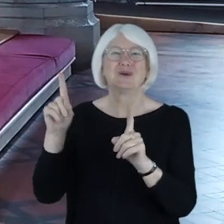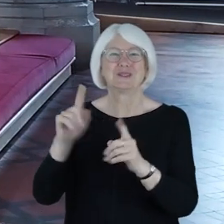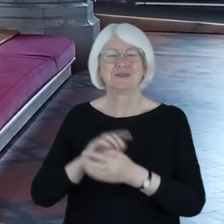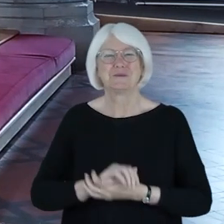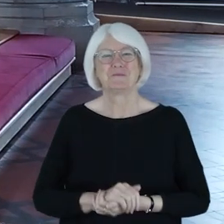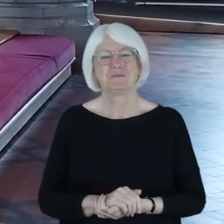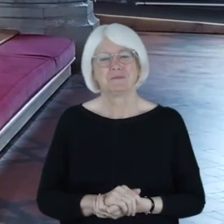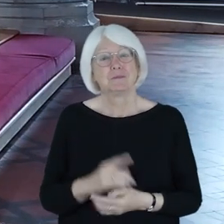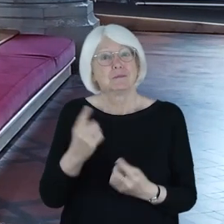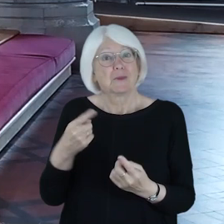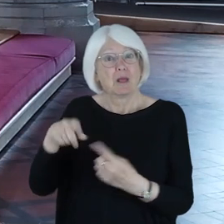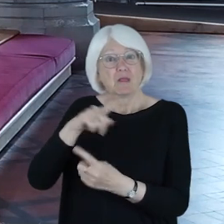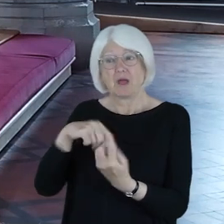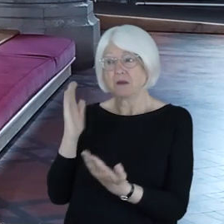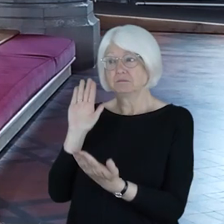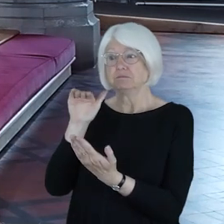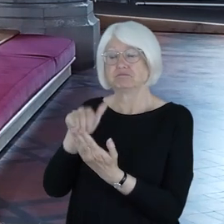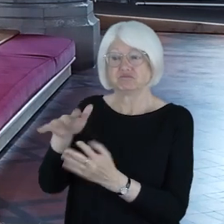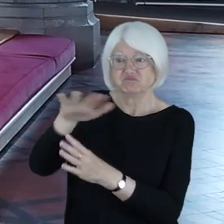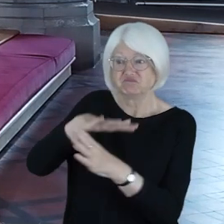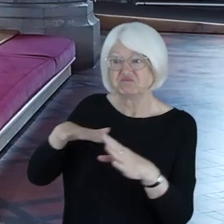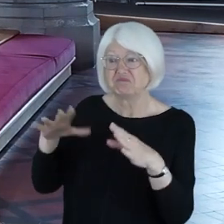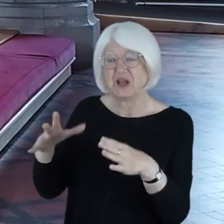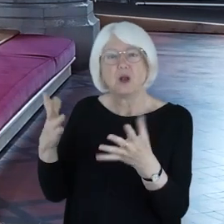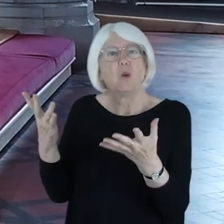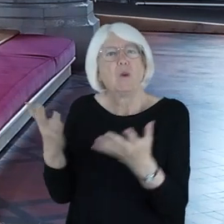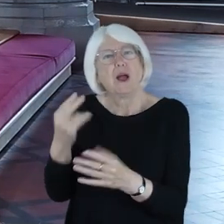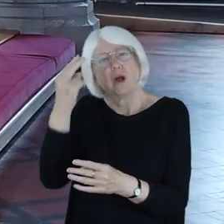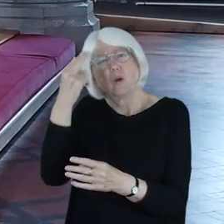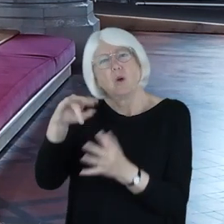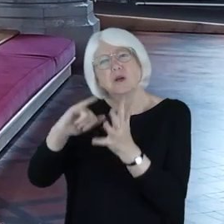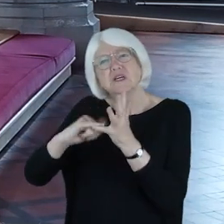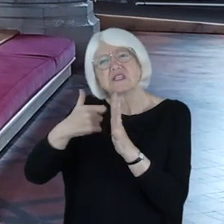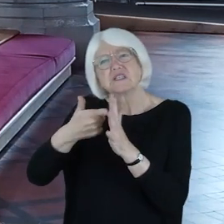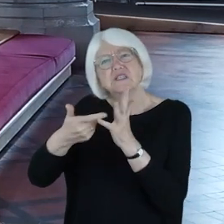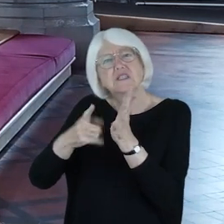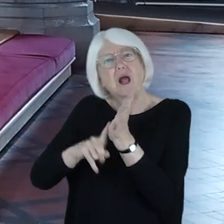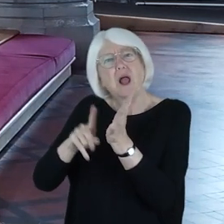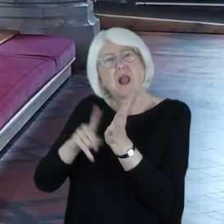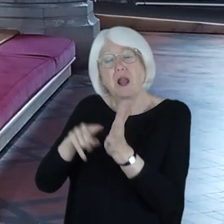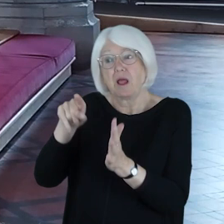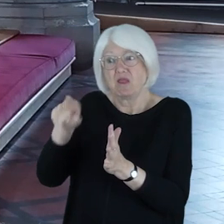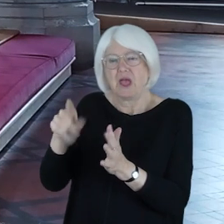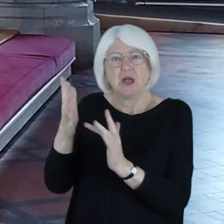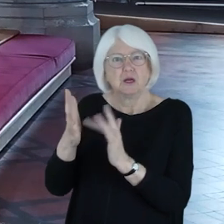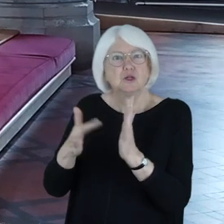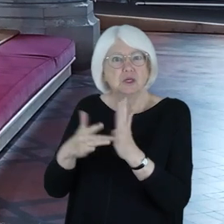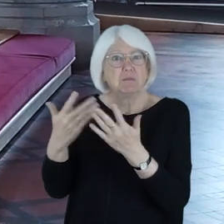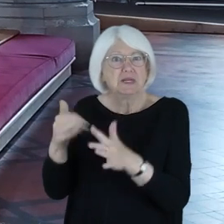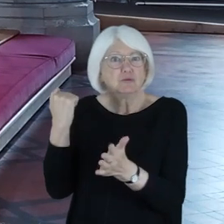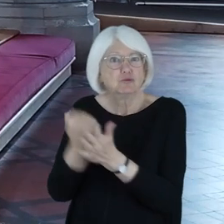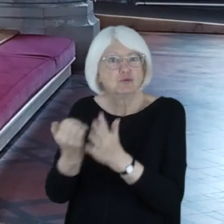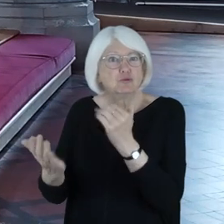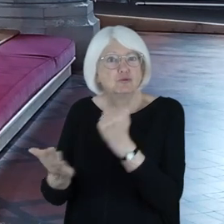Lord. When they came to the place that is called the Skull, they crucified Jesus there with the